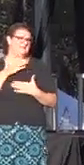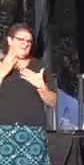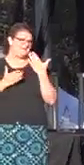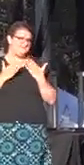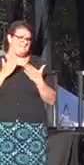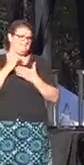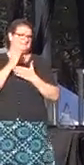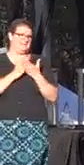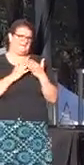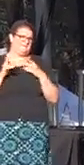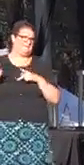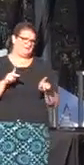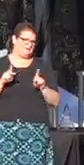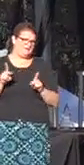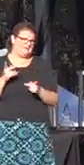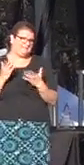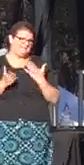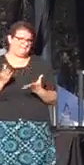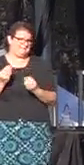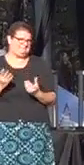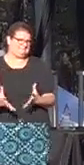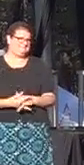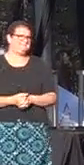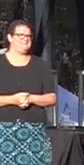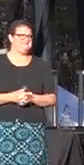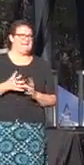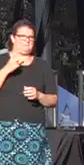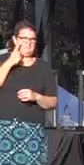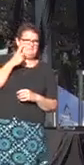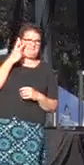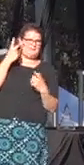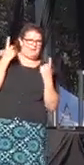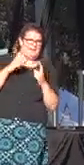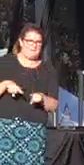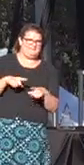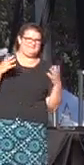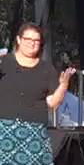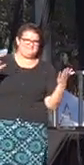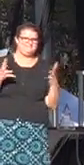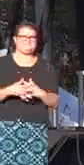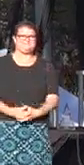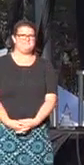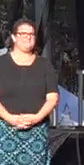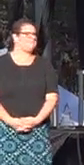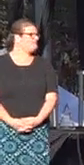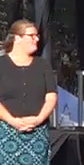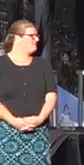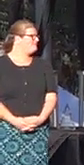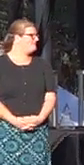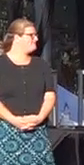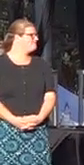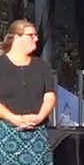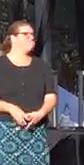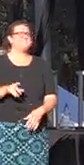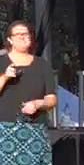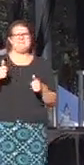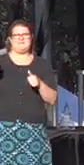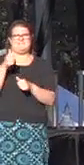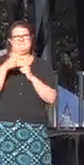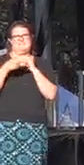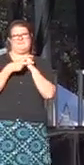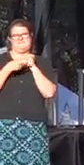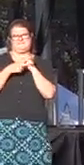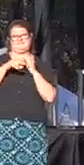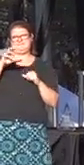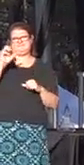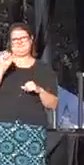little debauchery. I don't know, it's just how I do Pride. As the head archivist at Lambda Archives